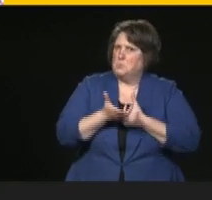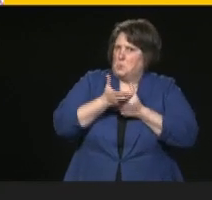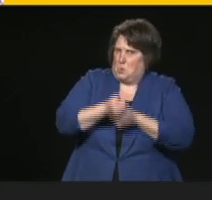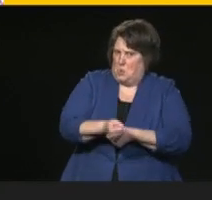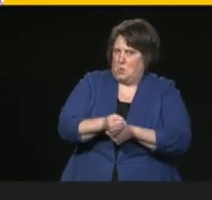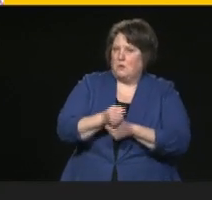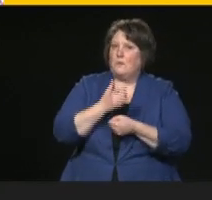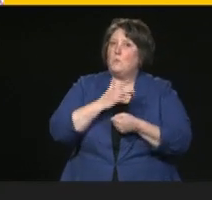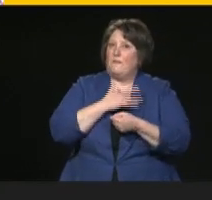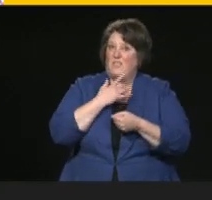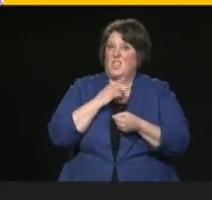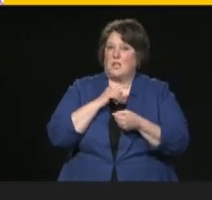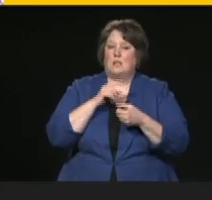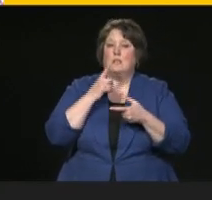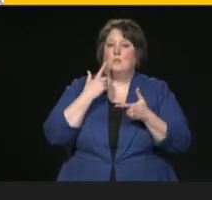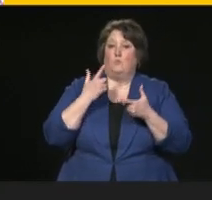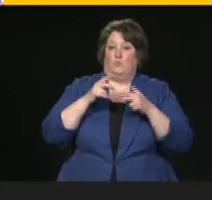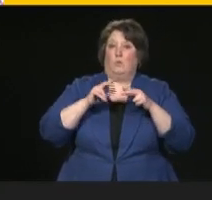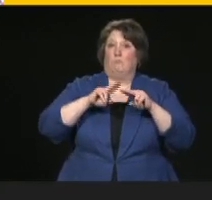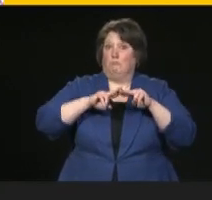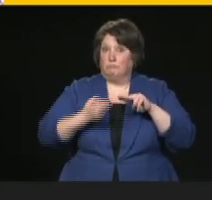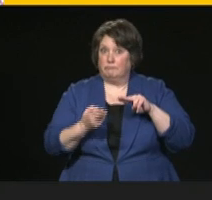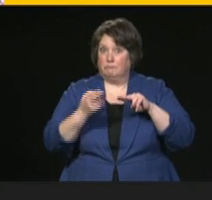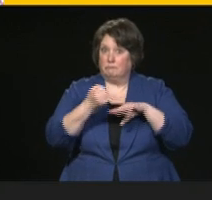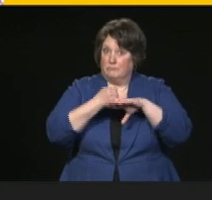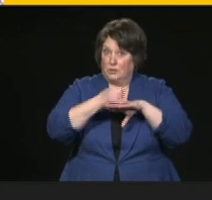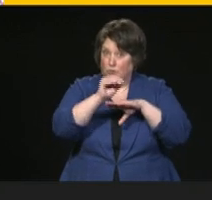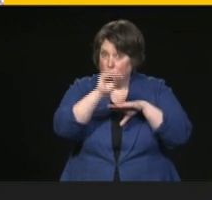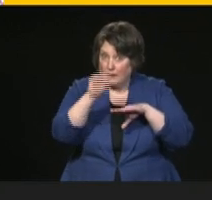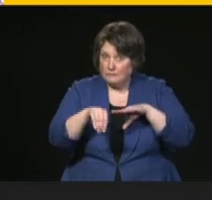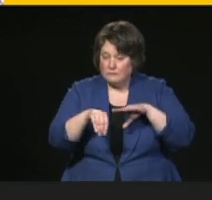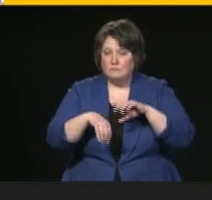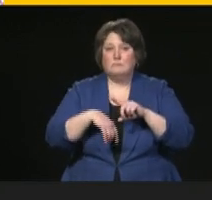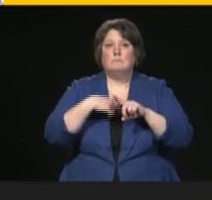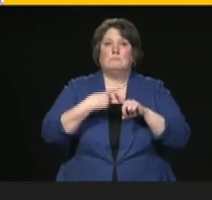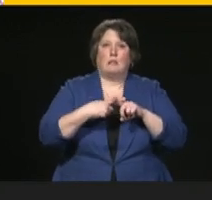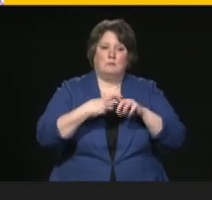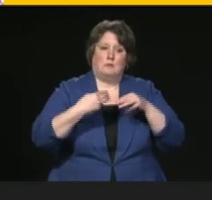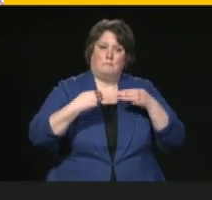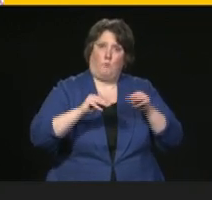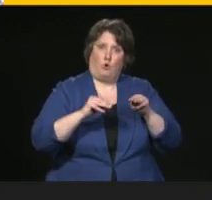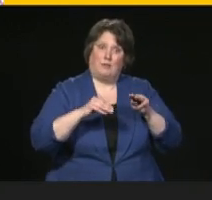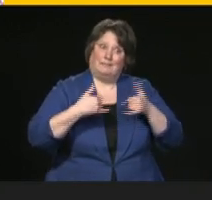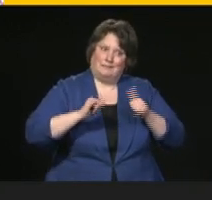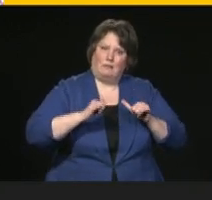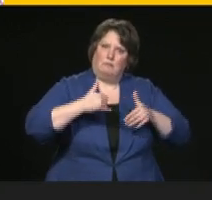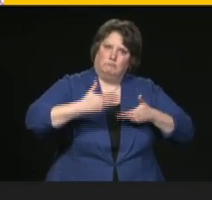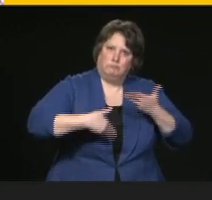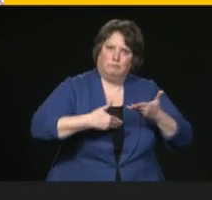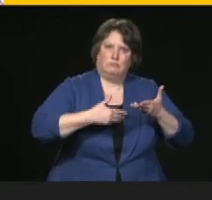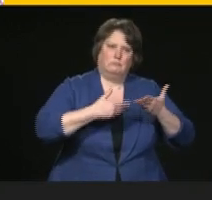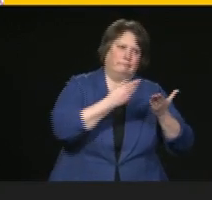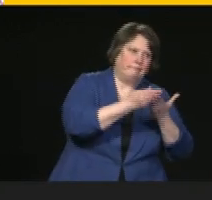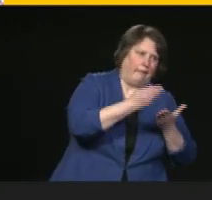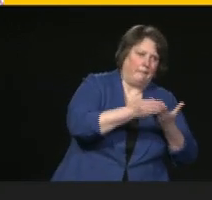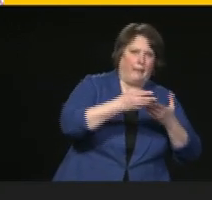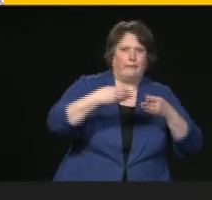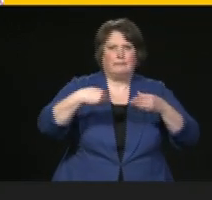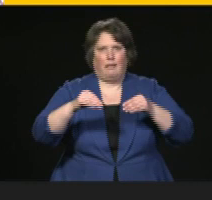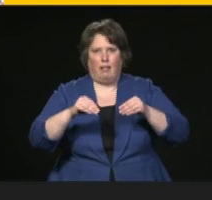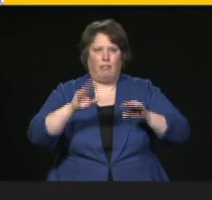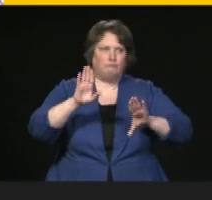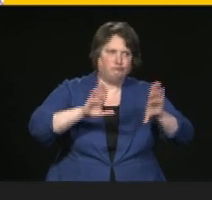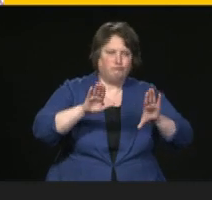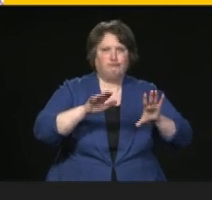and a fully functioning financial system will prepare us for the coming economic crisis once this crisis